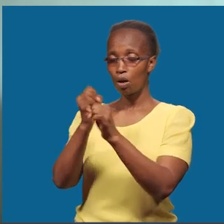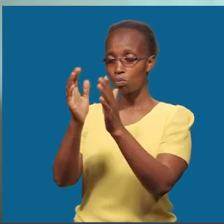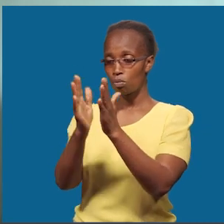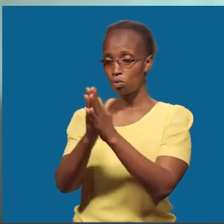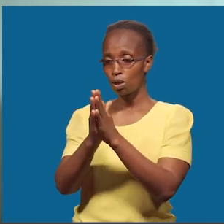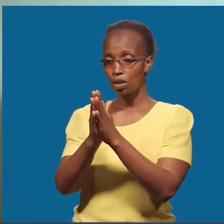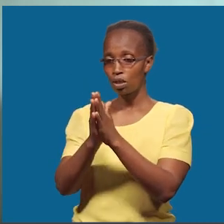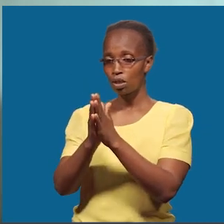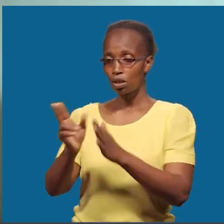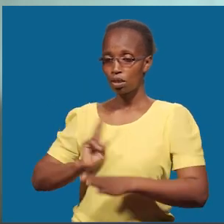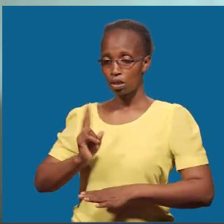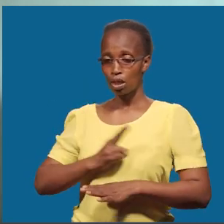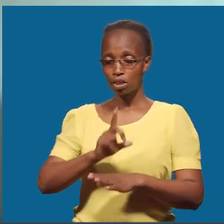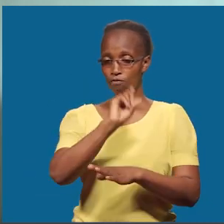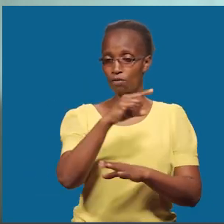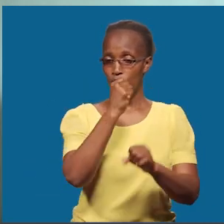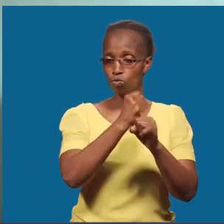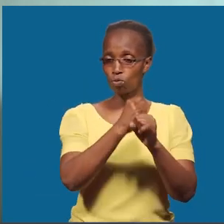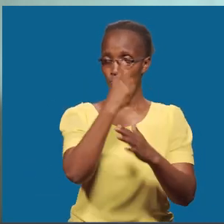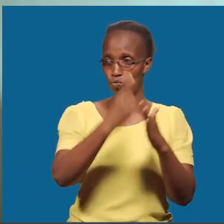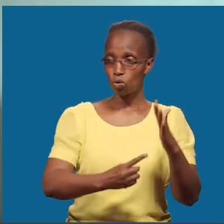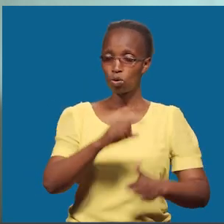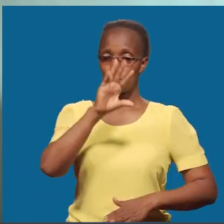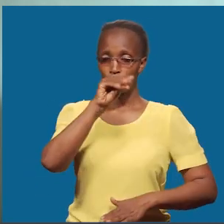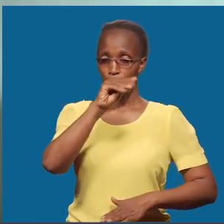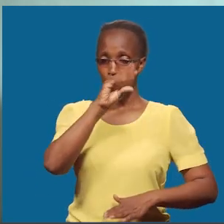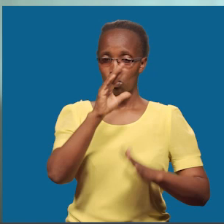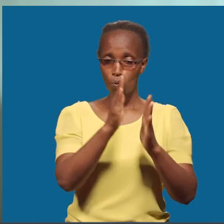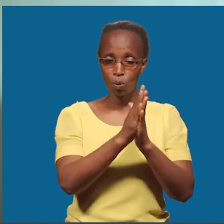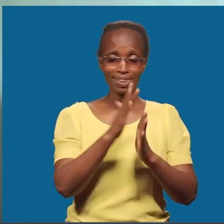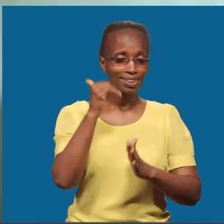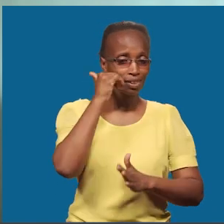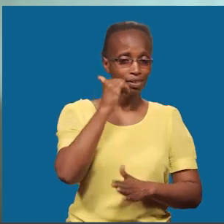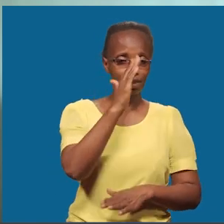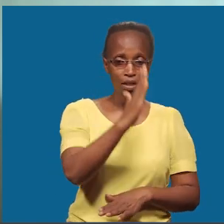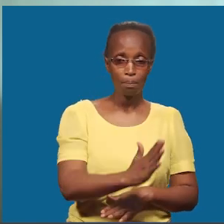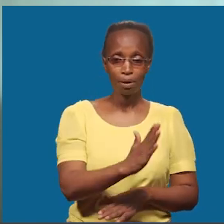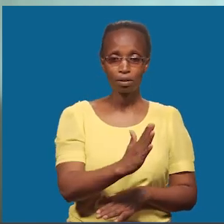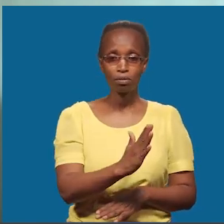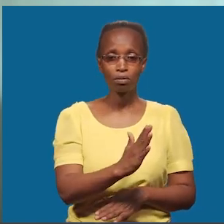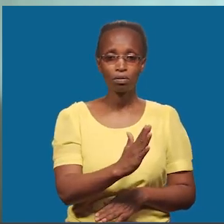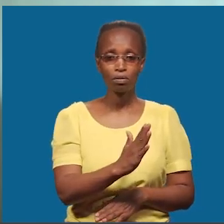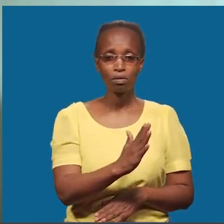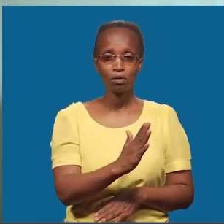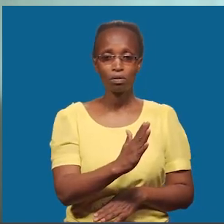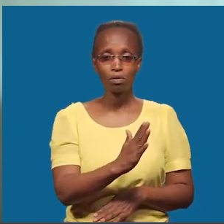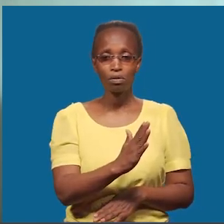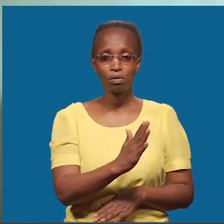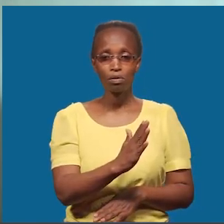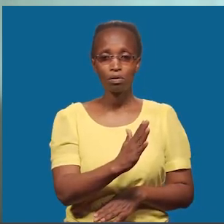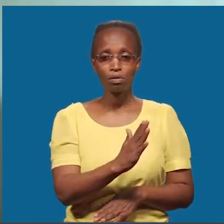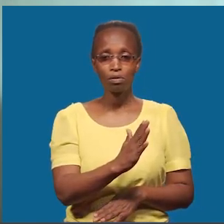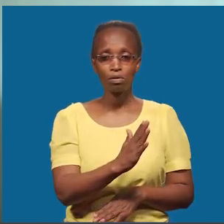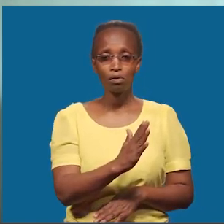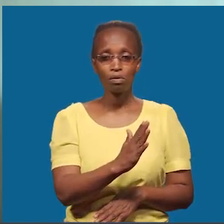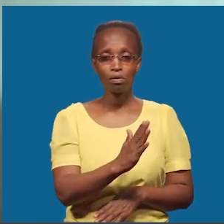workers. With us first, we talk to the patients, we do some counseling, and then we link them with our